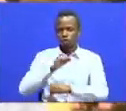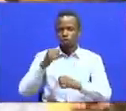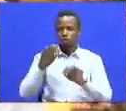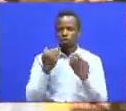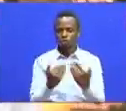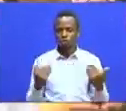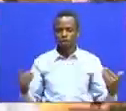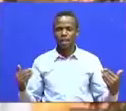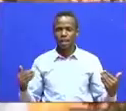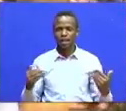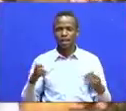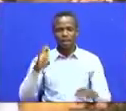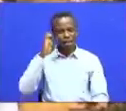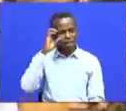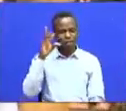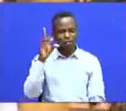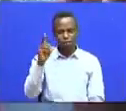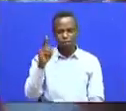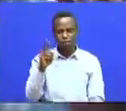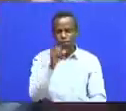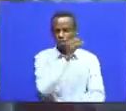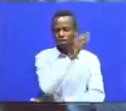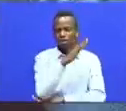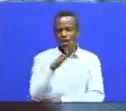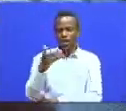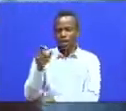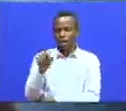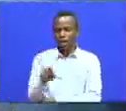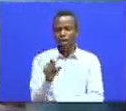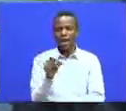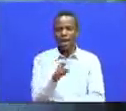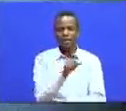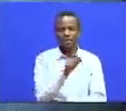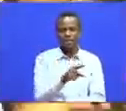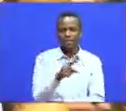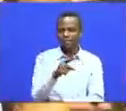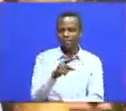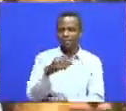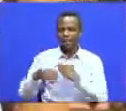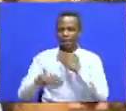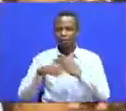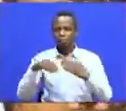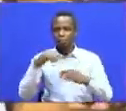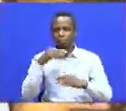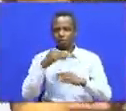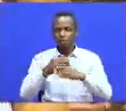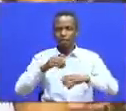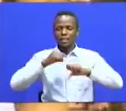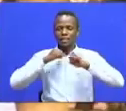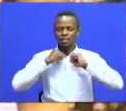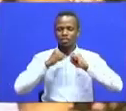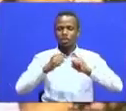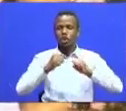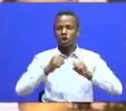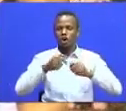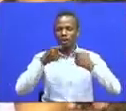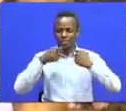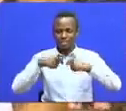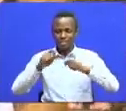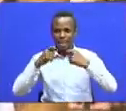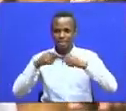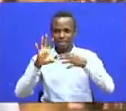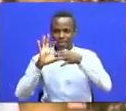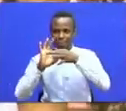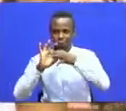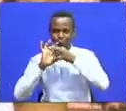children and education and the tree planting, because we want to be this a sustainable effort and not a